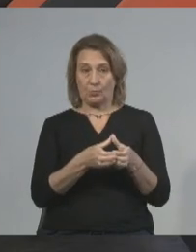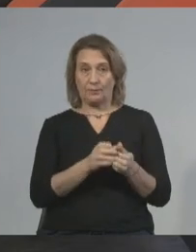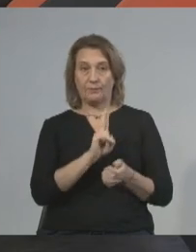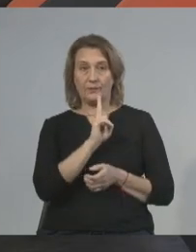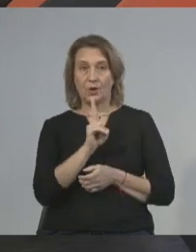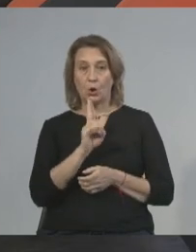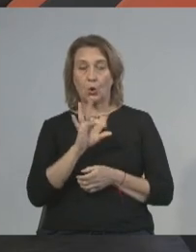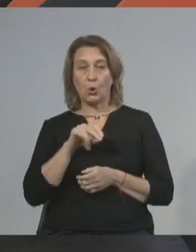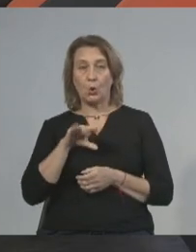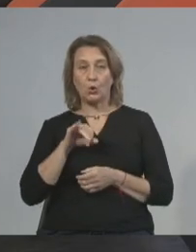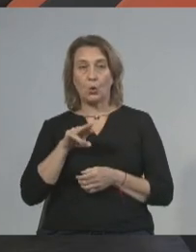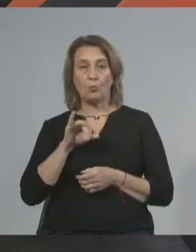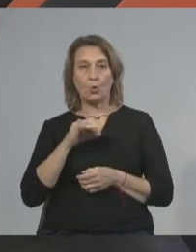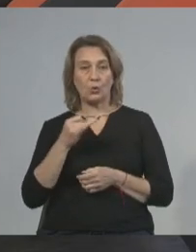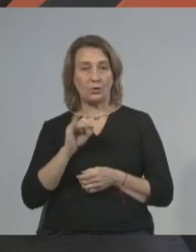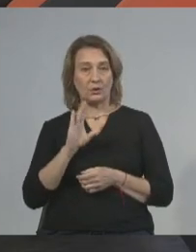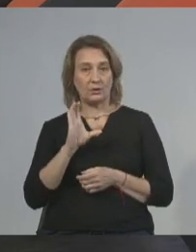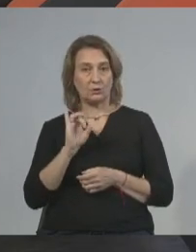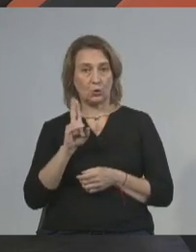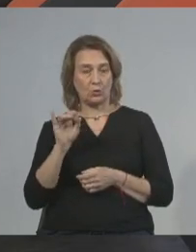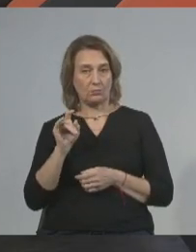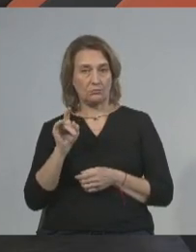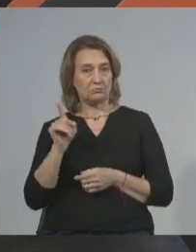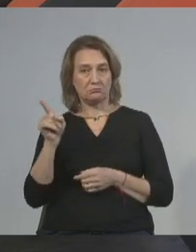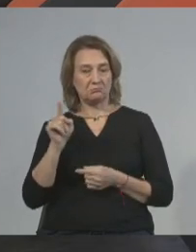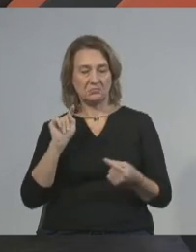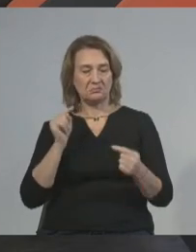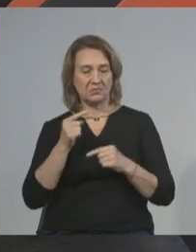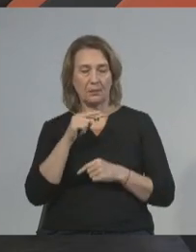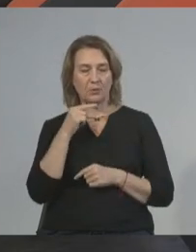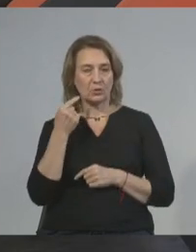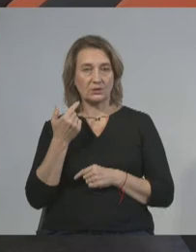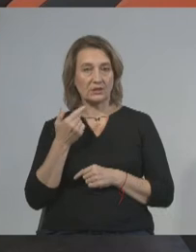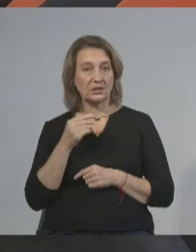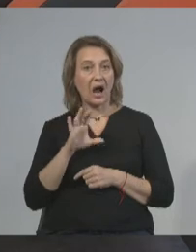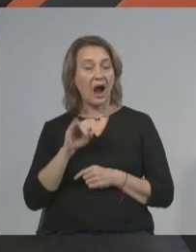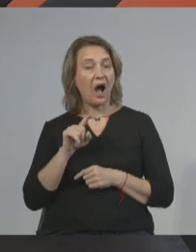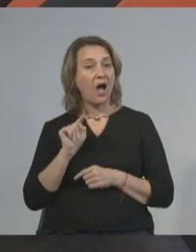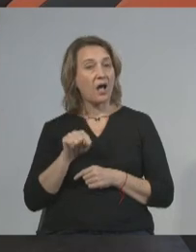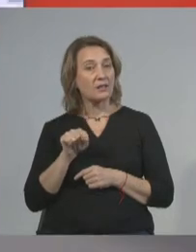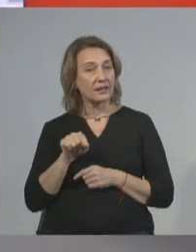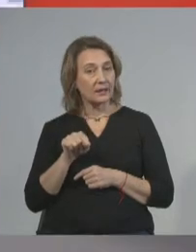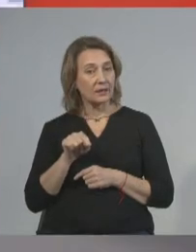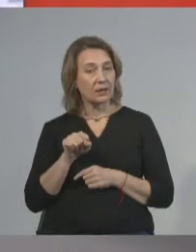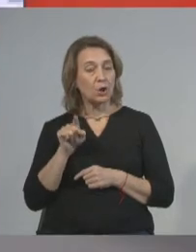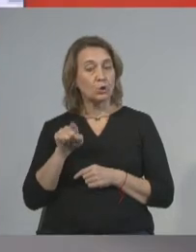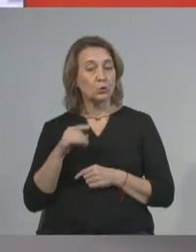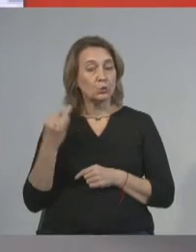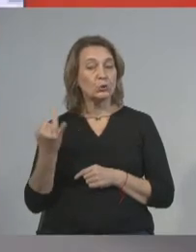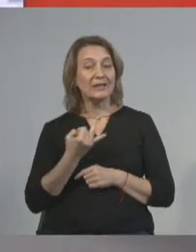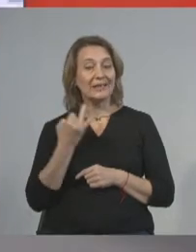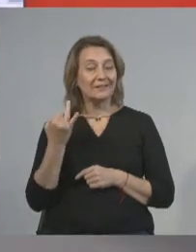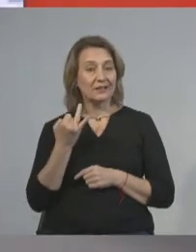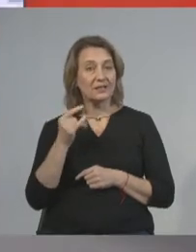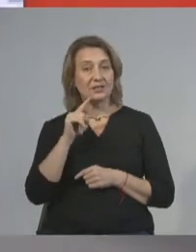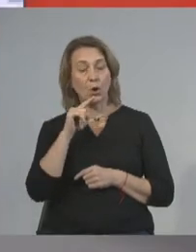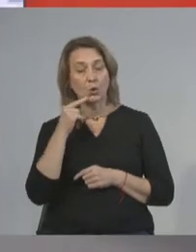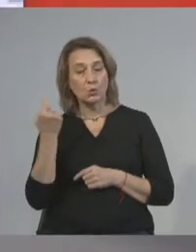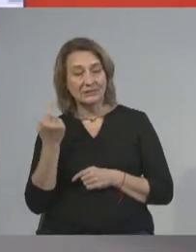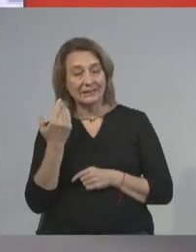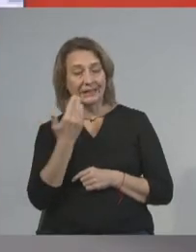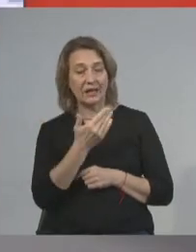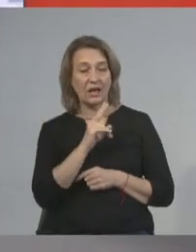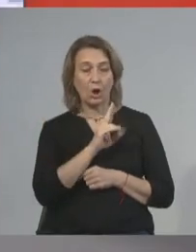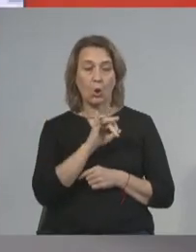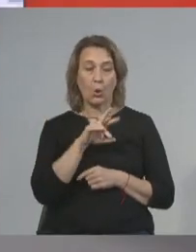politicians overlap well we cannot say that kolomoisky narratives for example are pro-russian but in this particular